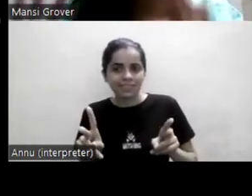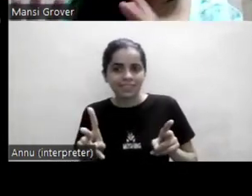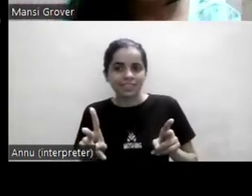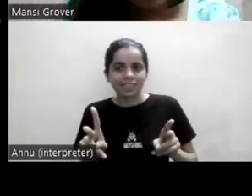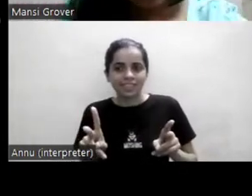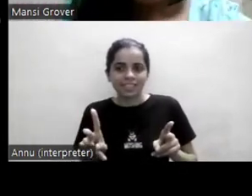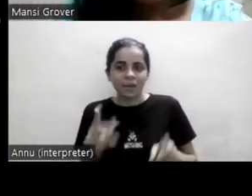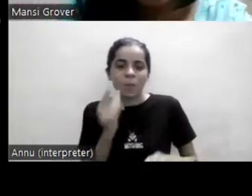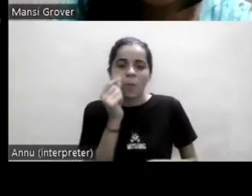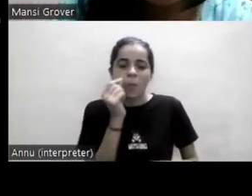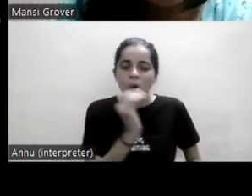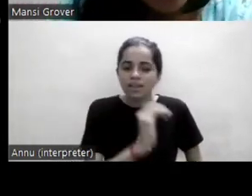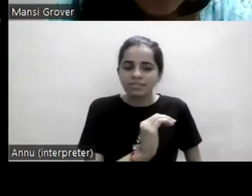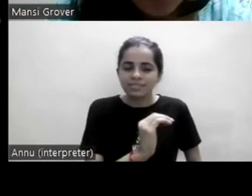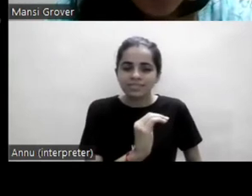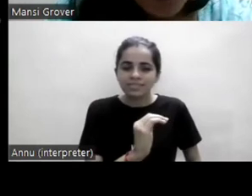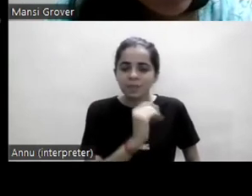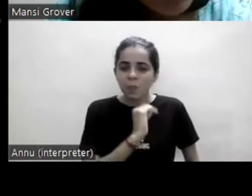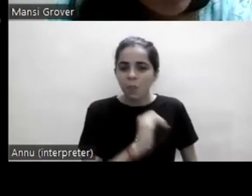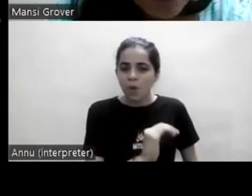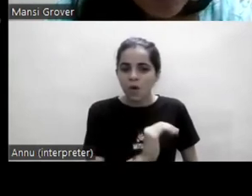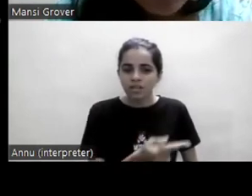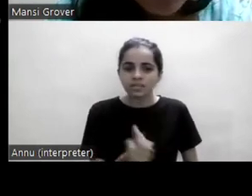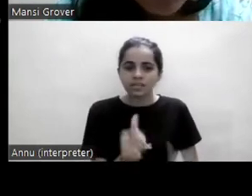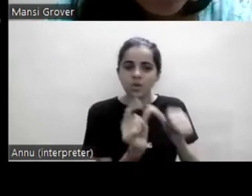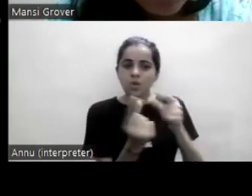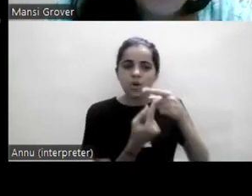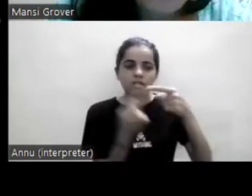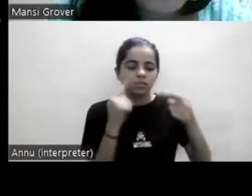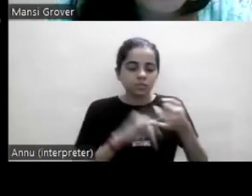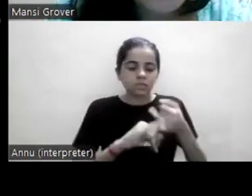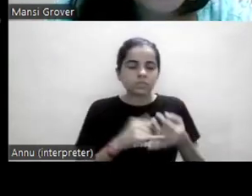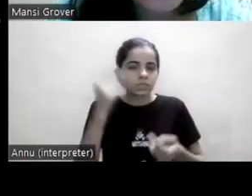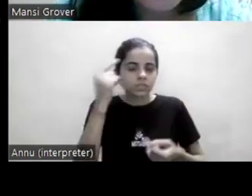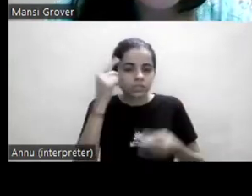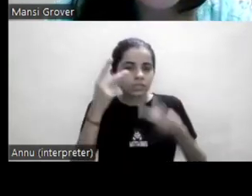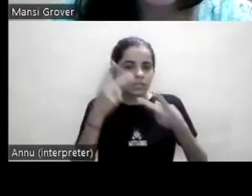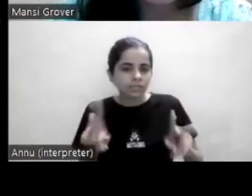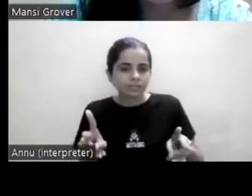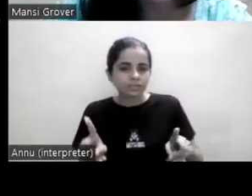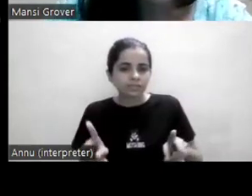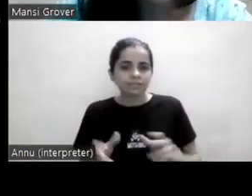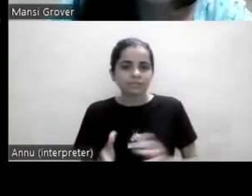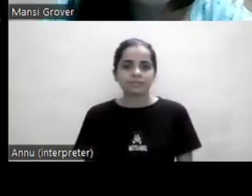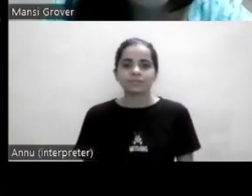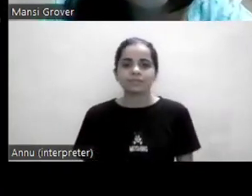differently made boy, right? So I'll just start the clip.